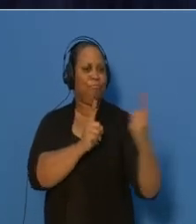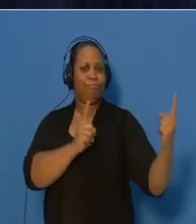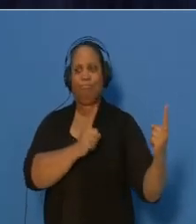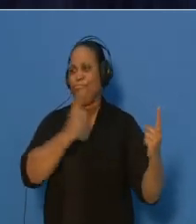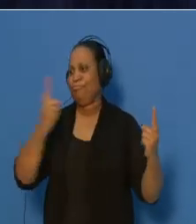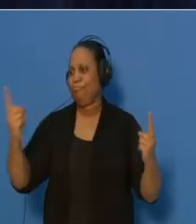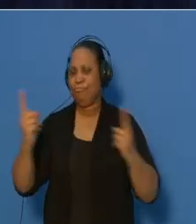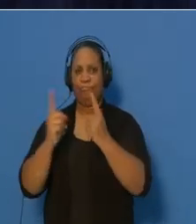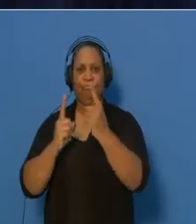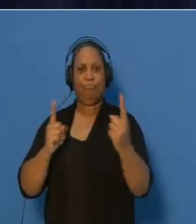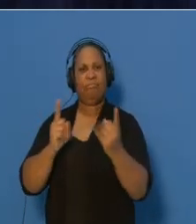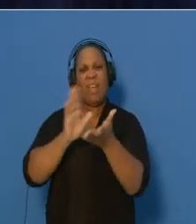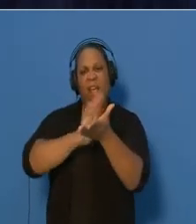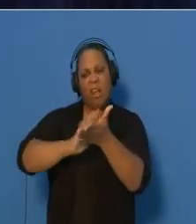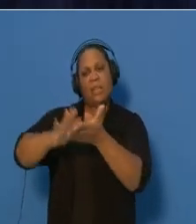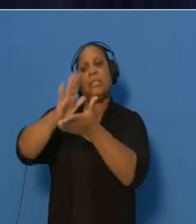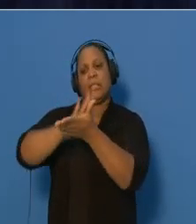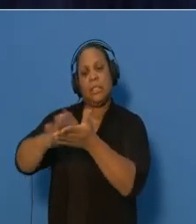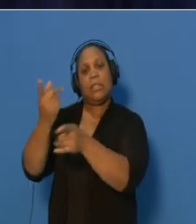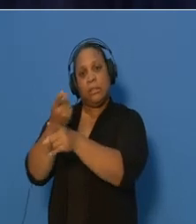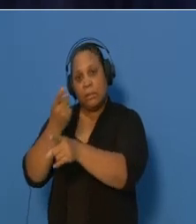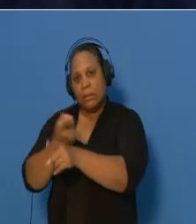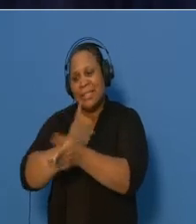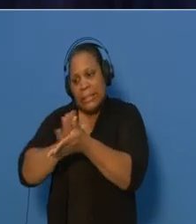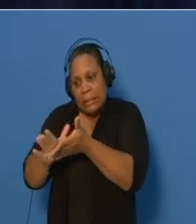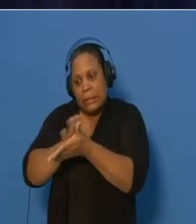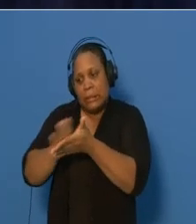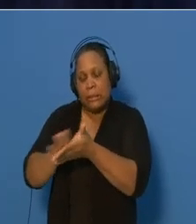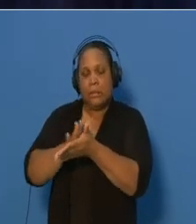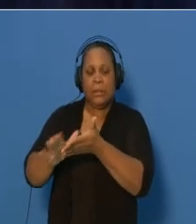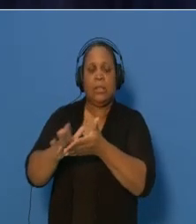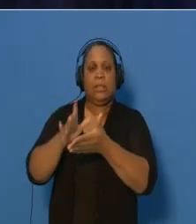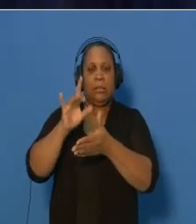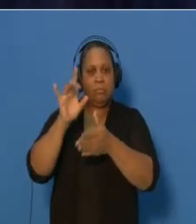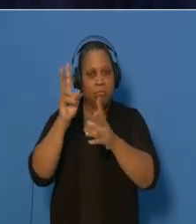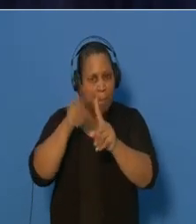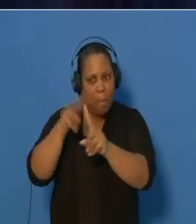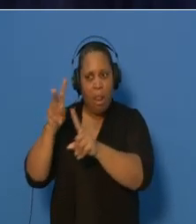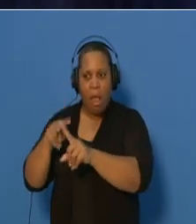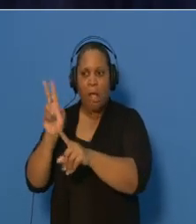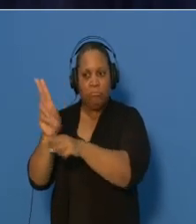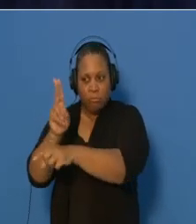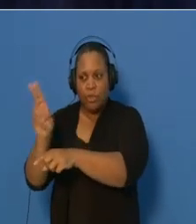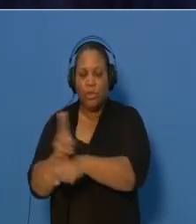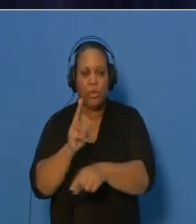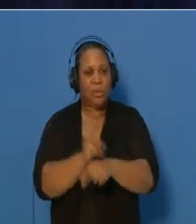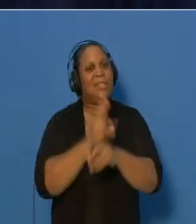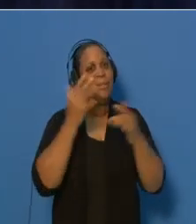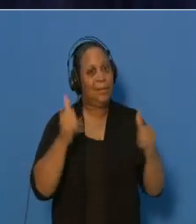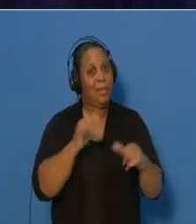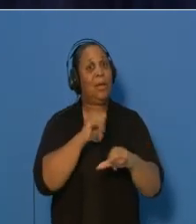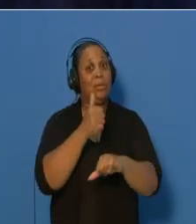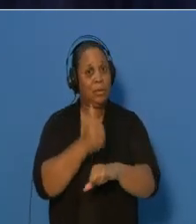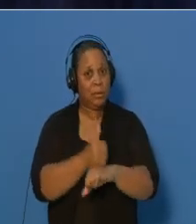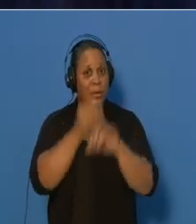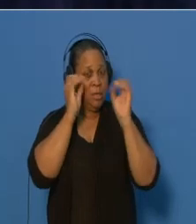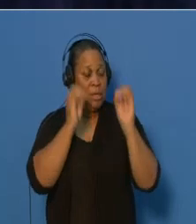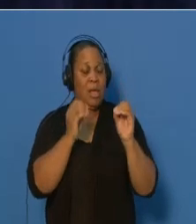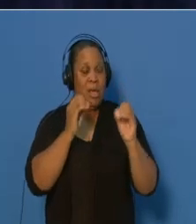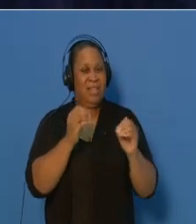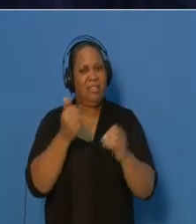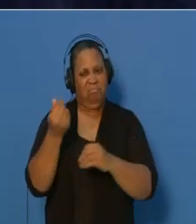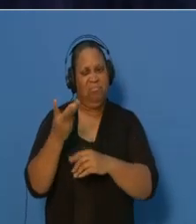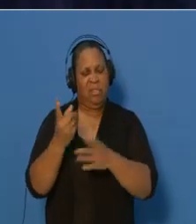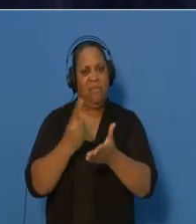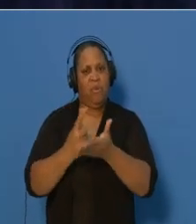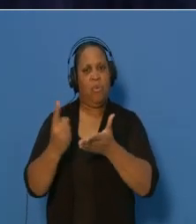ensuring that the proper cleaning measures and sanitation measures are also applied. So all of that is underway. In fact, it's been several weeks when